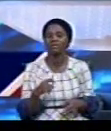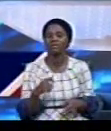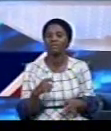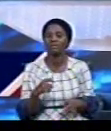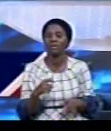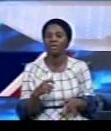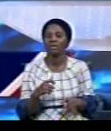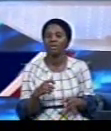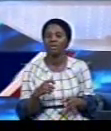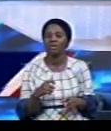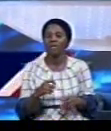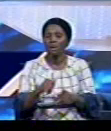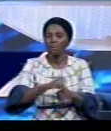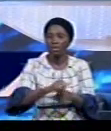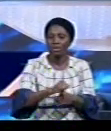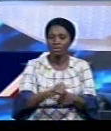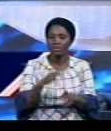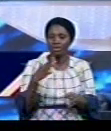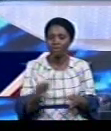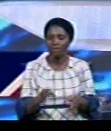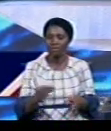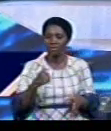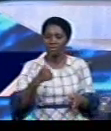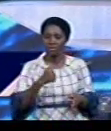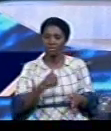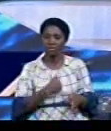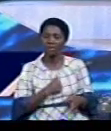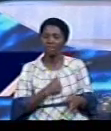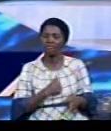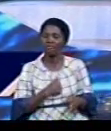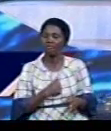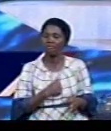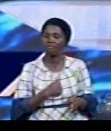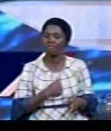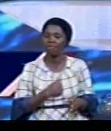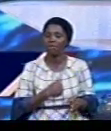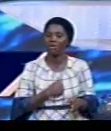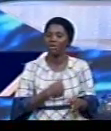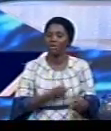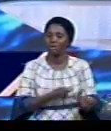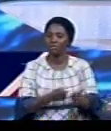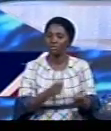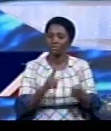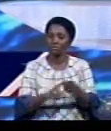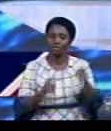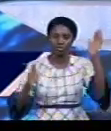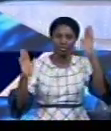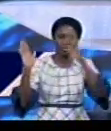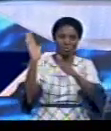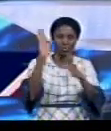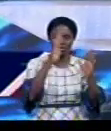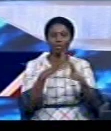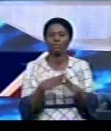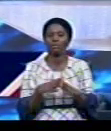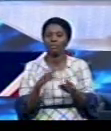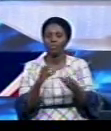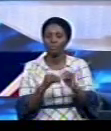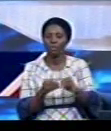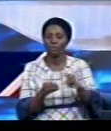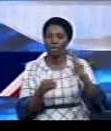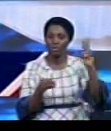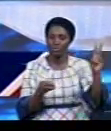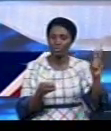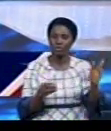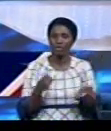self-subjection to storms. Number two, the unnecessary delay of solution